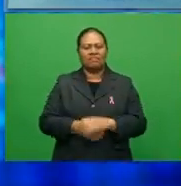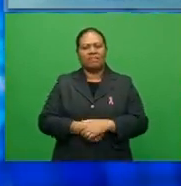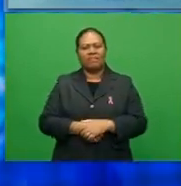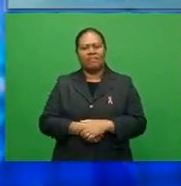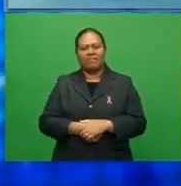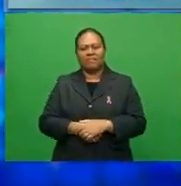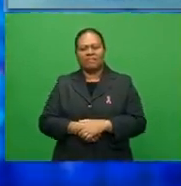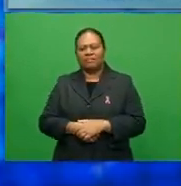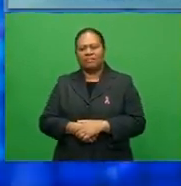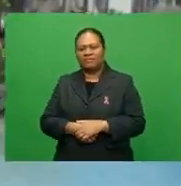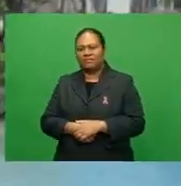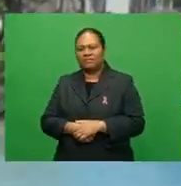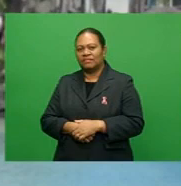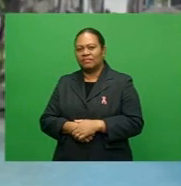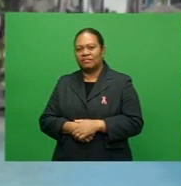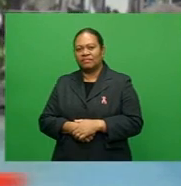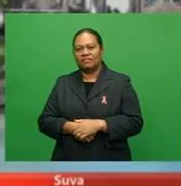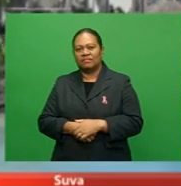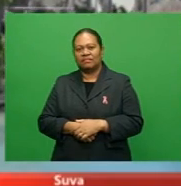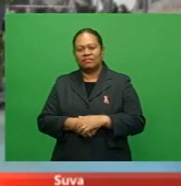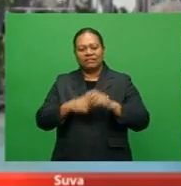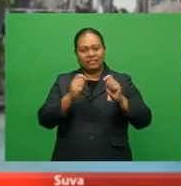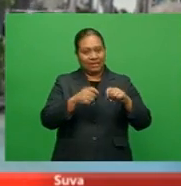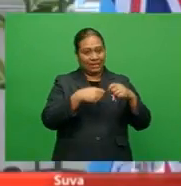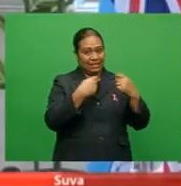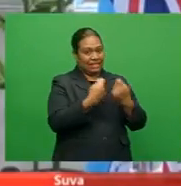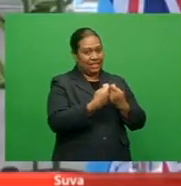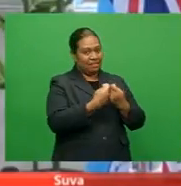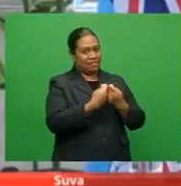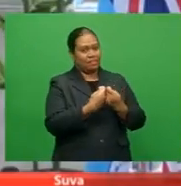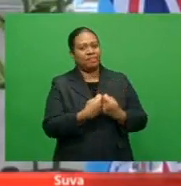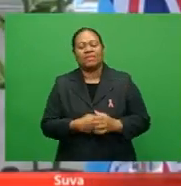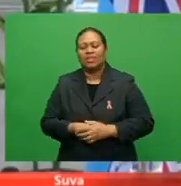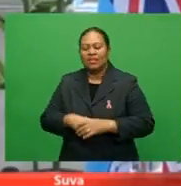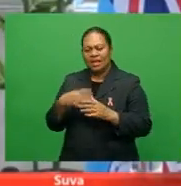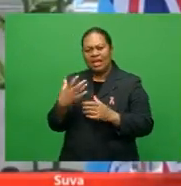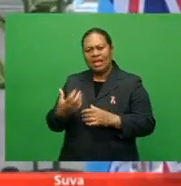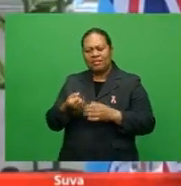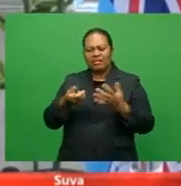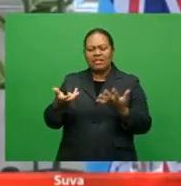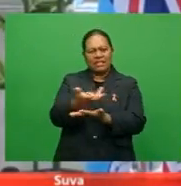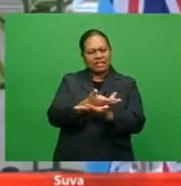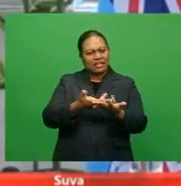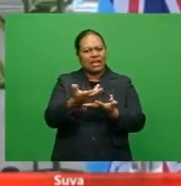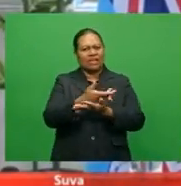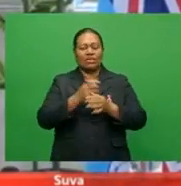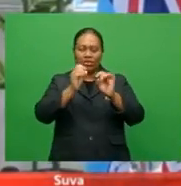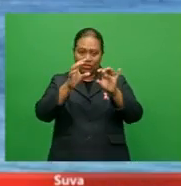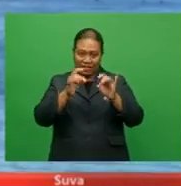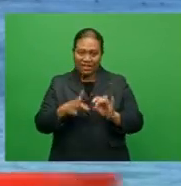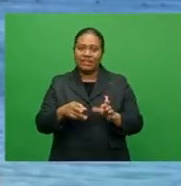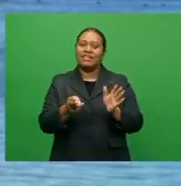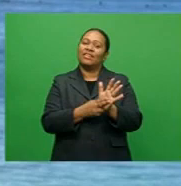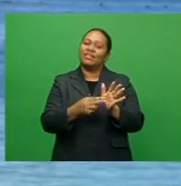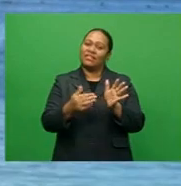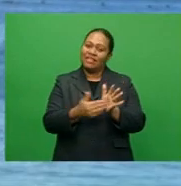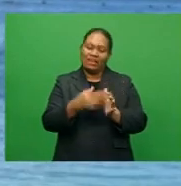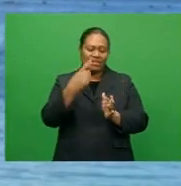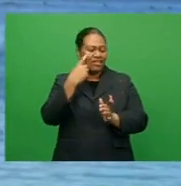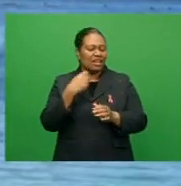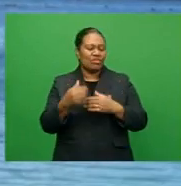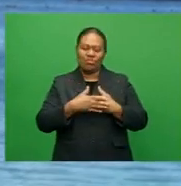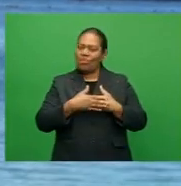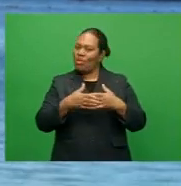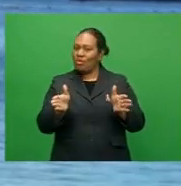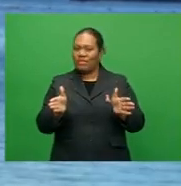Nunn reports. A team of permanent secretaries are in constant discussion with Australia and New Zealand to try and open